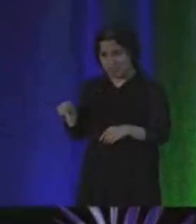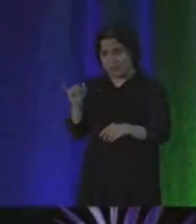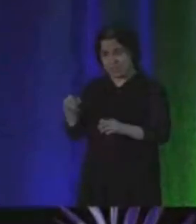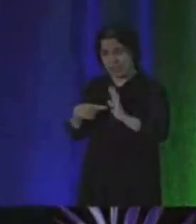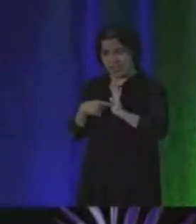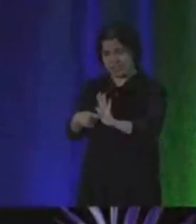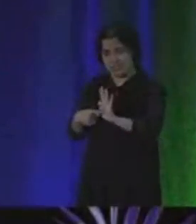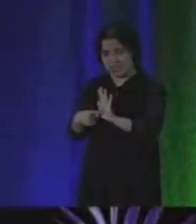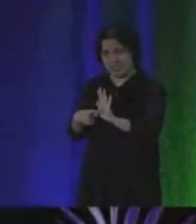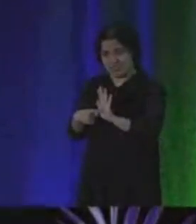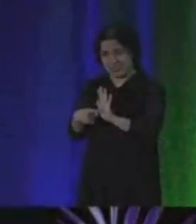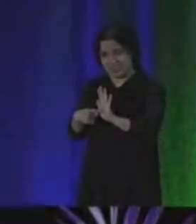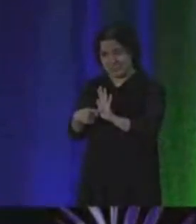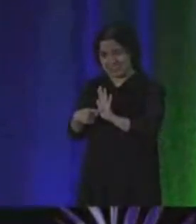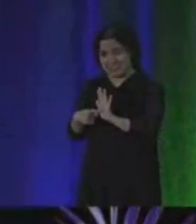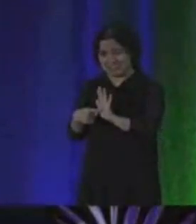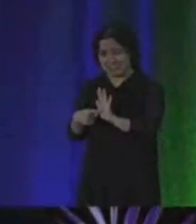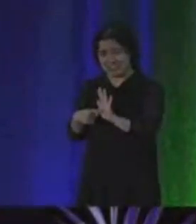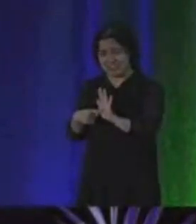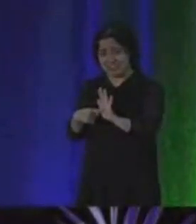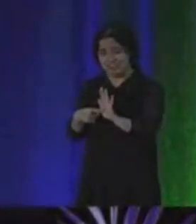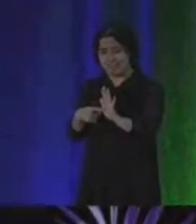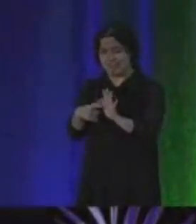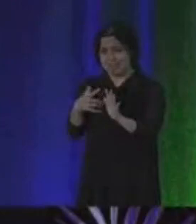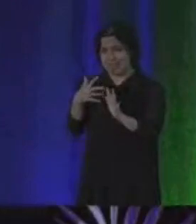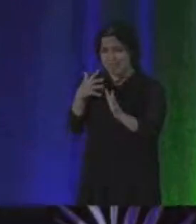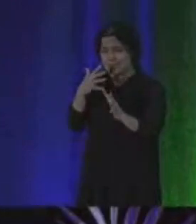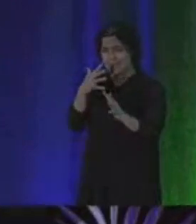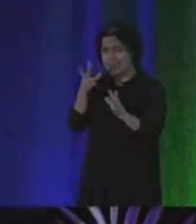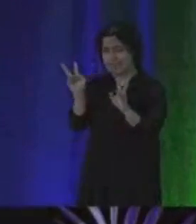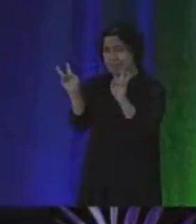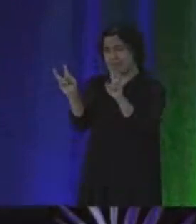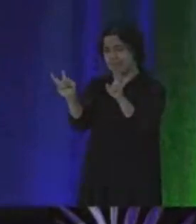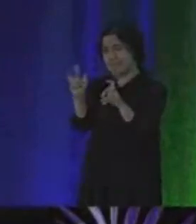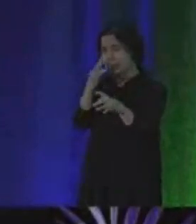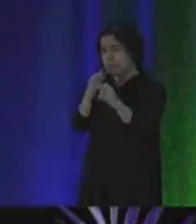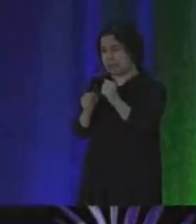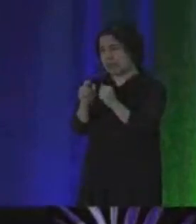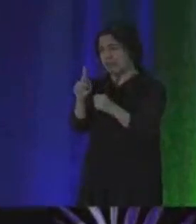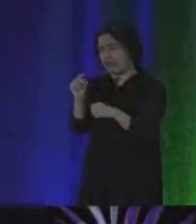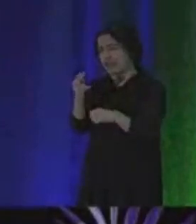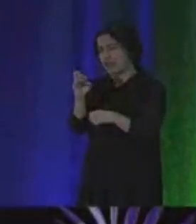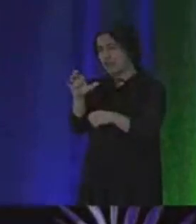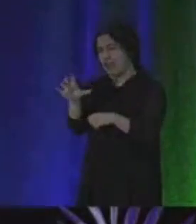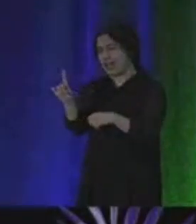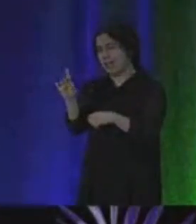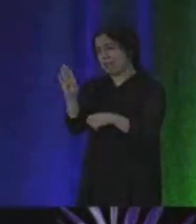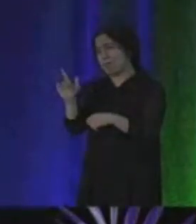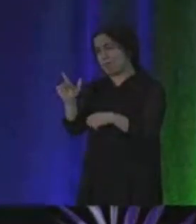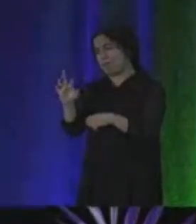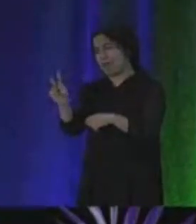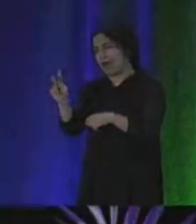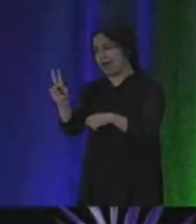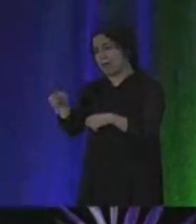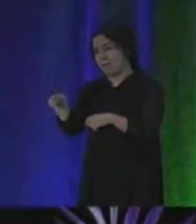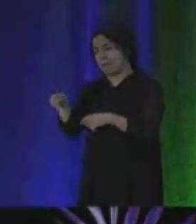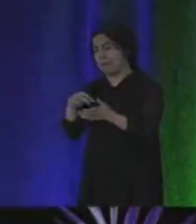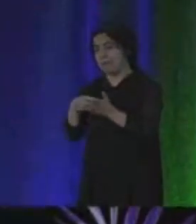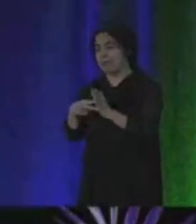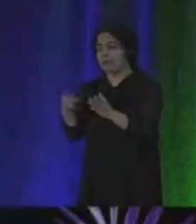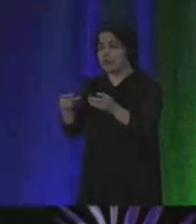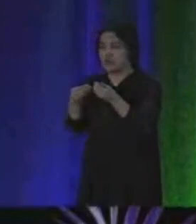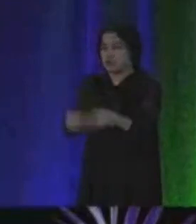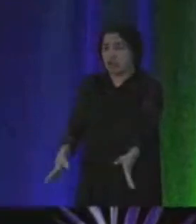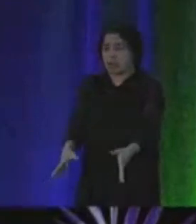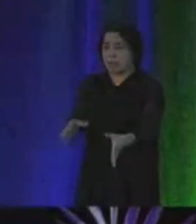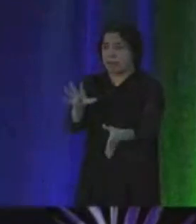of main thread lockup, right? You're going to drop frames, and you're blocking the main thread when you see